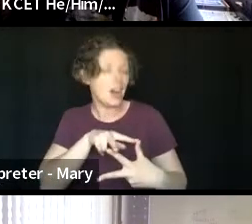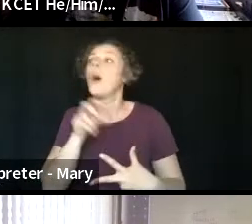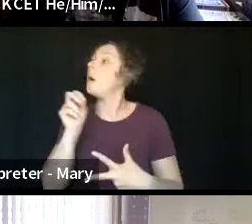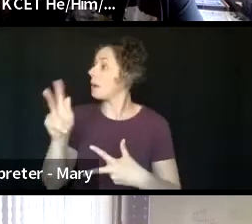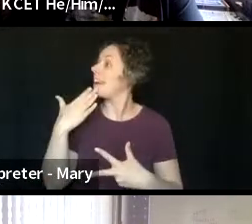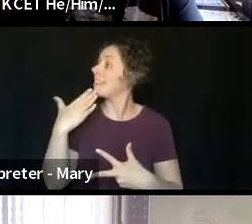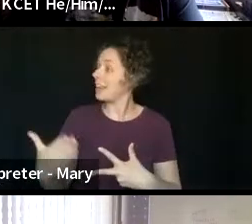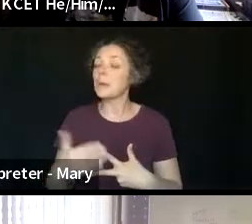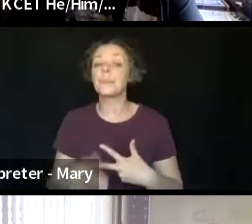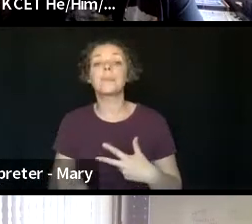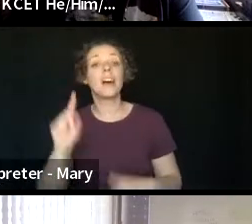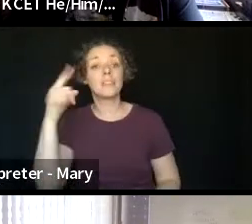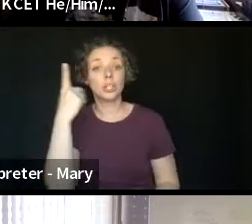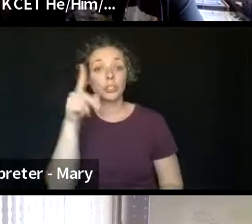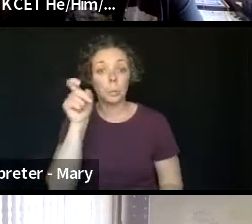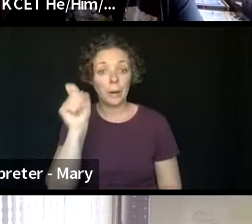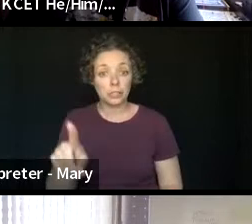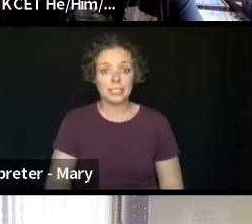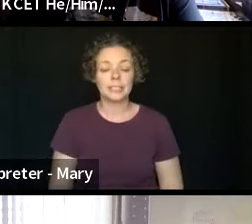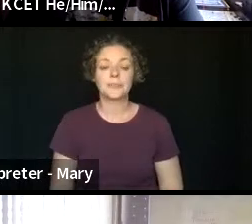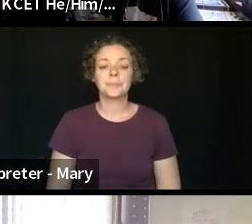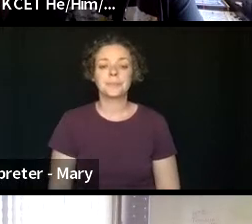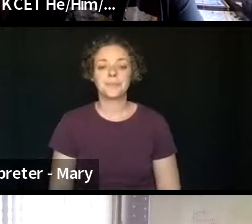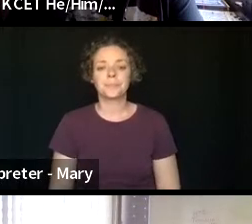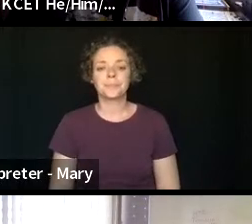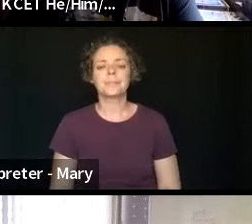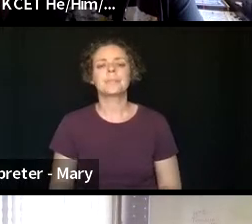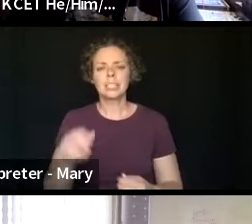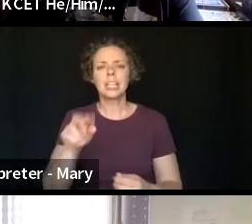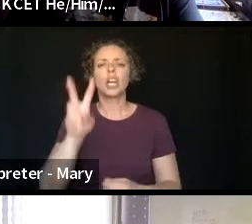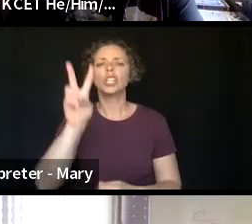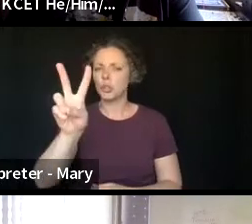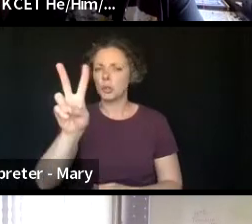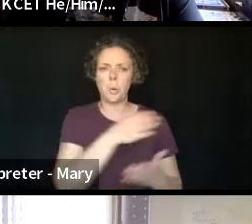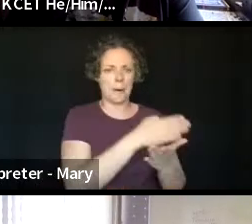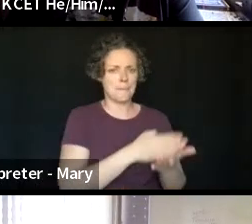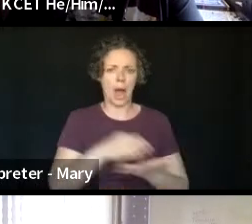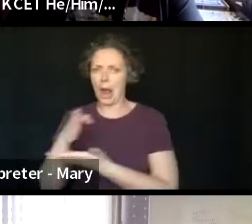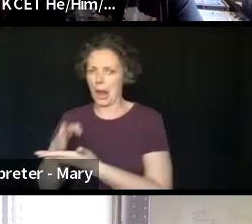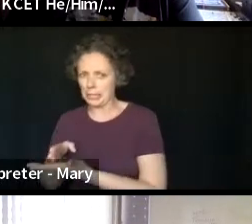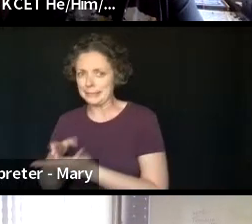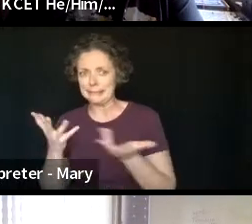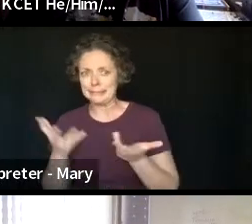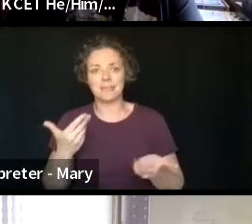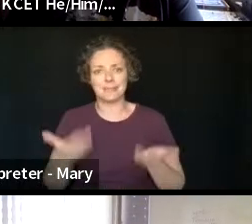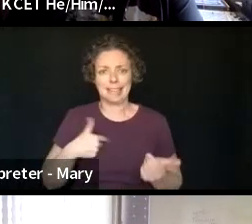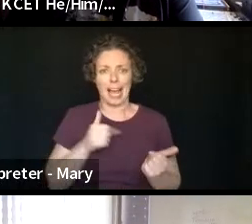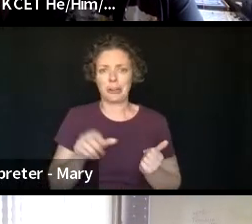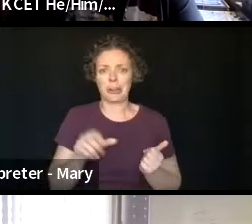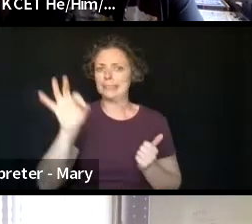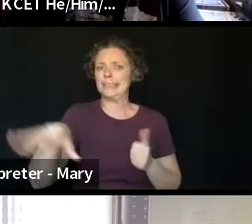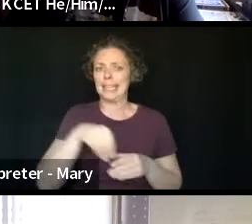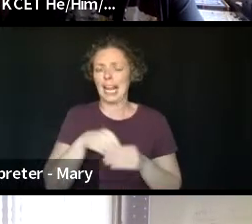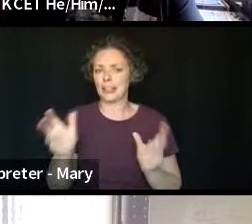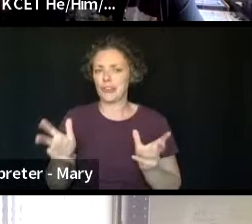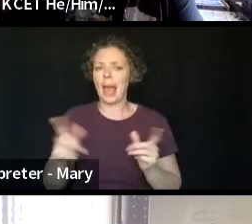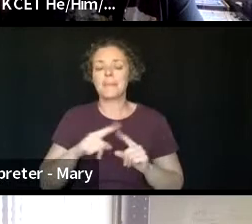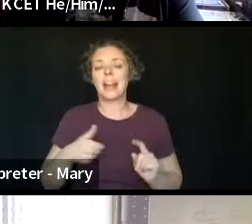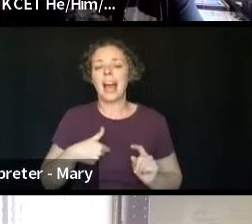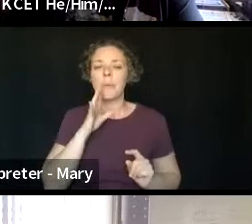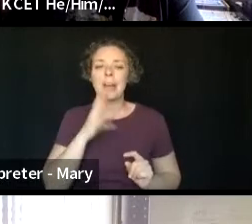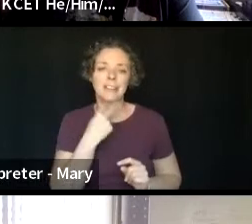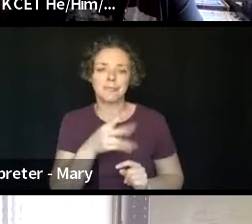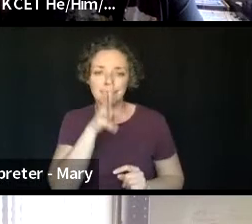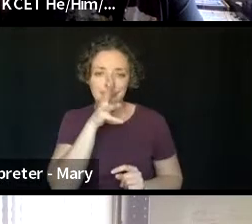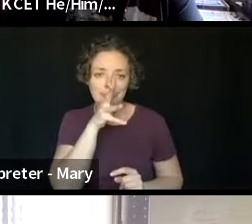here's our first question. And it's a two-part, so I probably should have put it in the chat, but I'll voice over the full. So